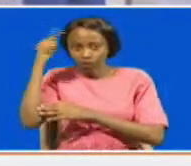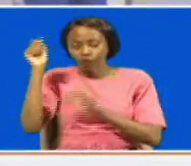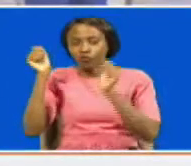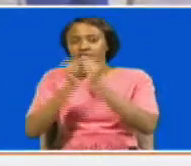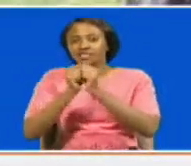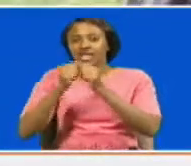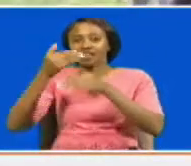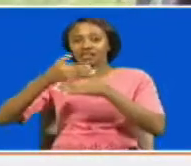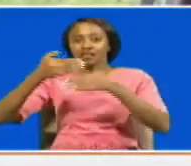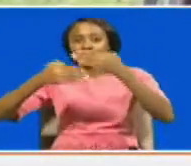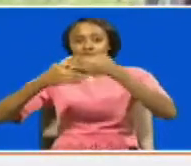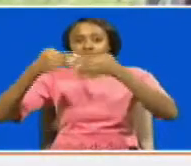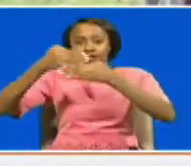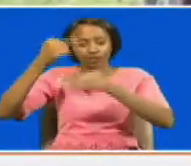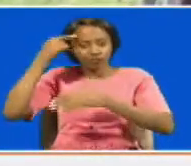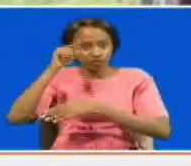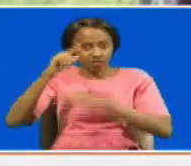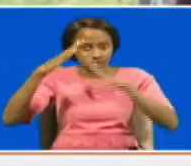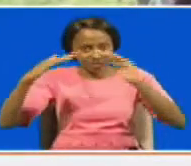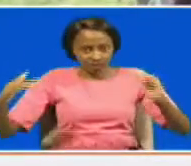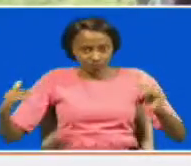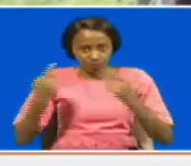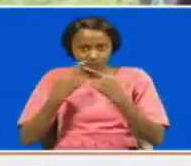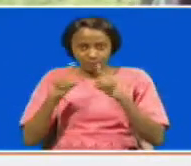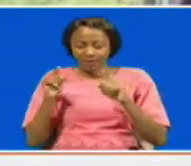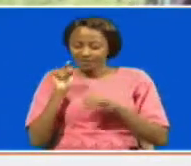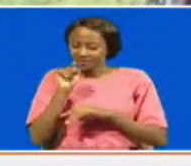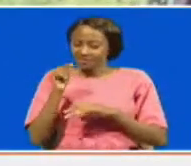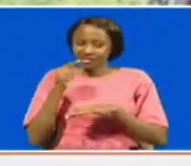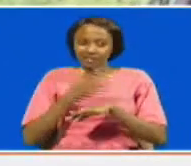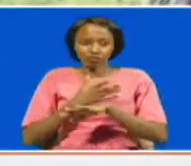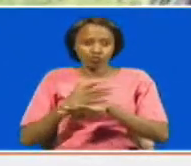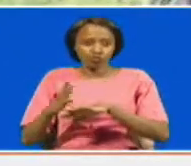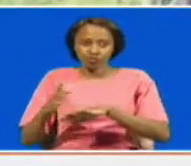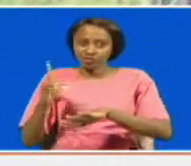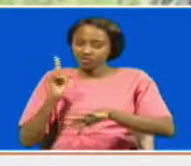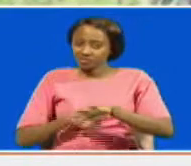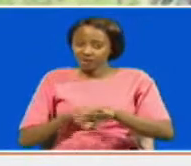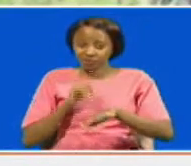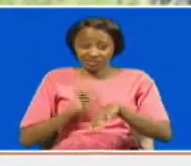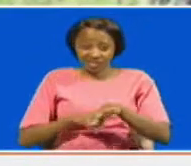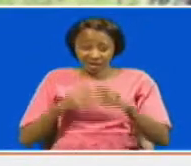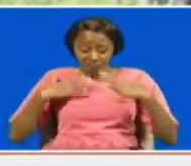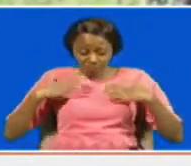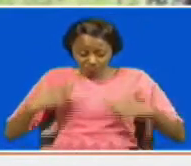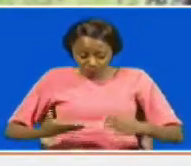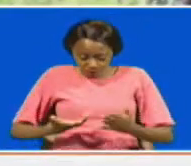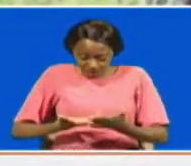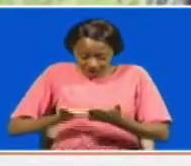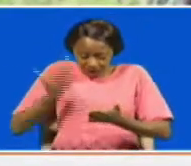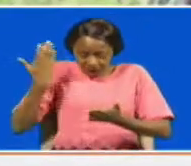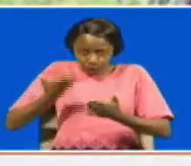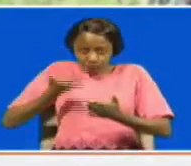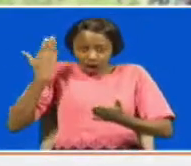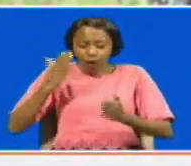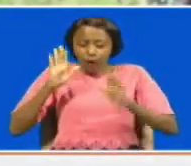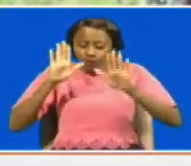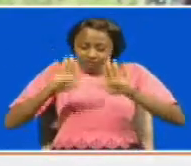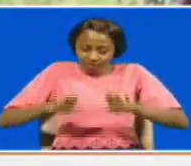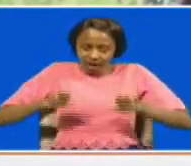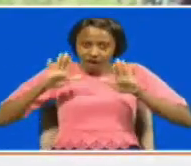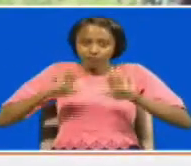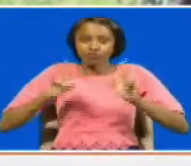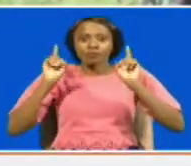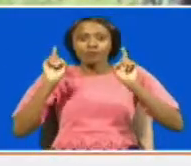said apartment. Hii ni kasi ambayo inachukua muda kwa sababu wakati mwili wa binadamu unafukuliwa kwa utaratibu. Ili